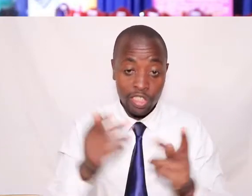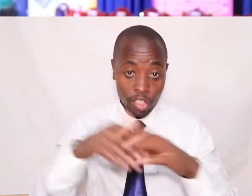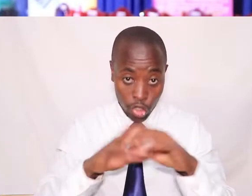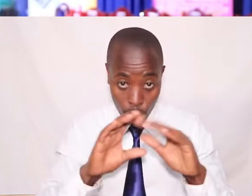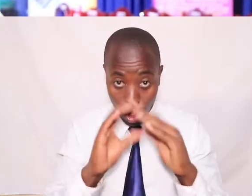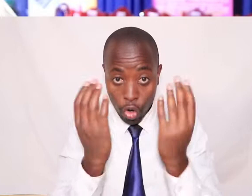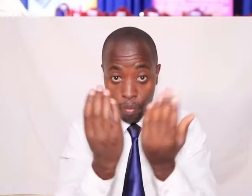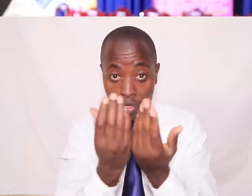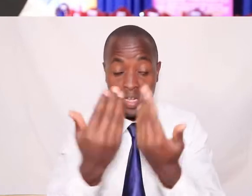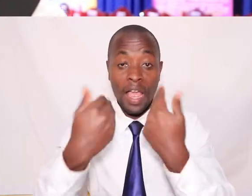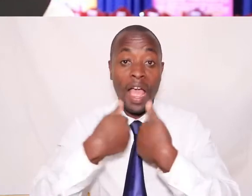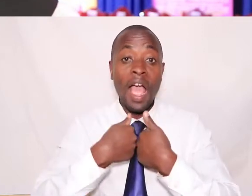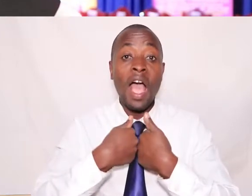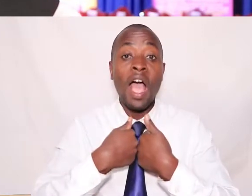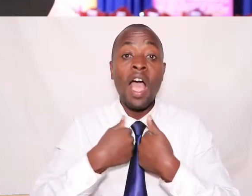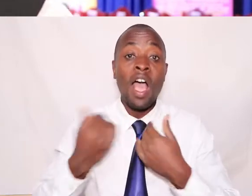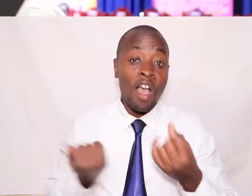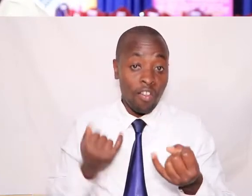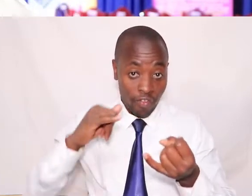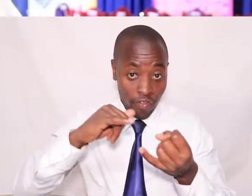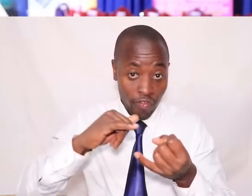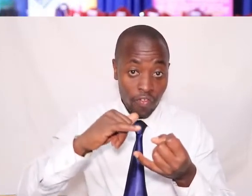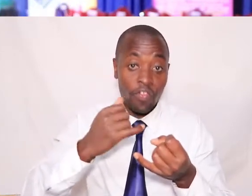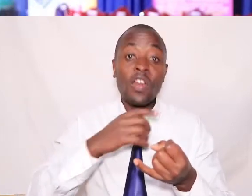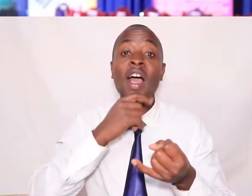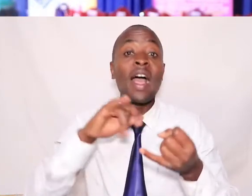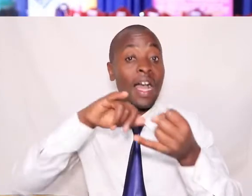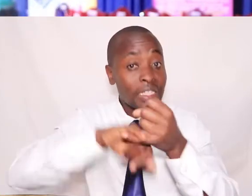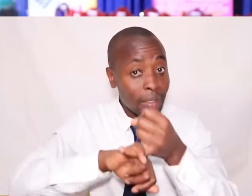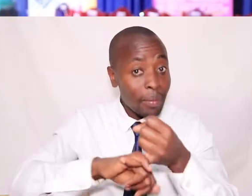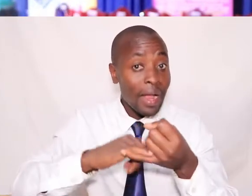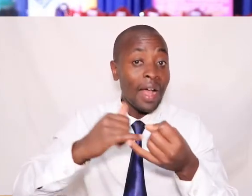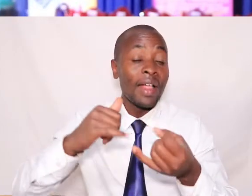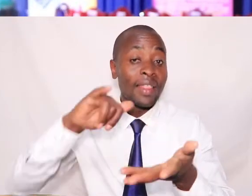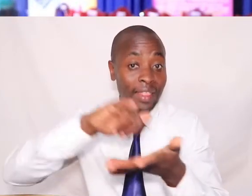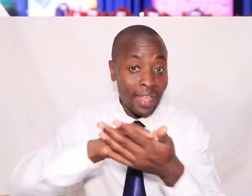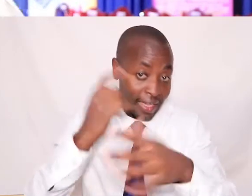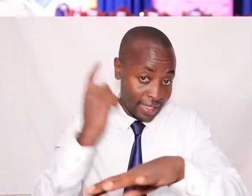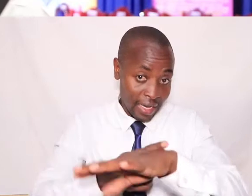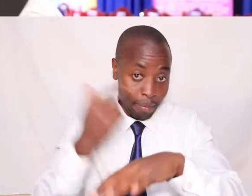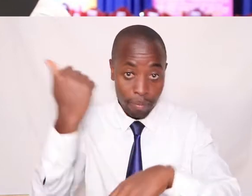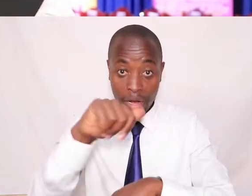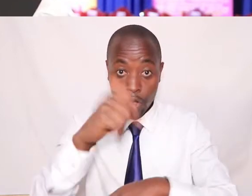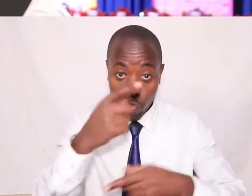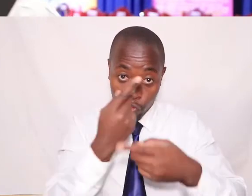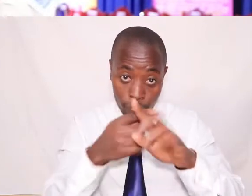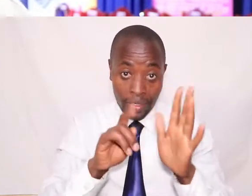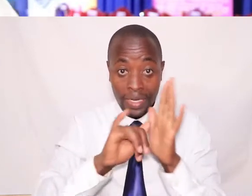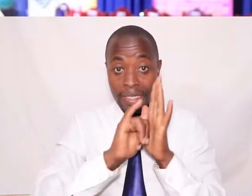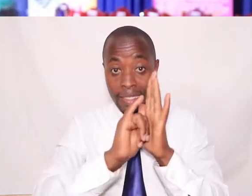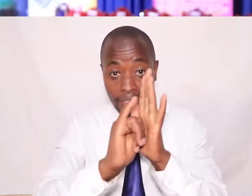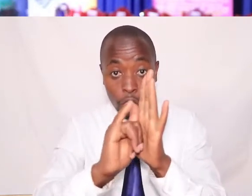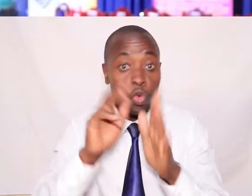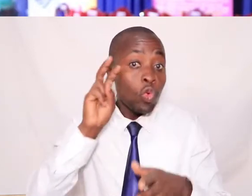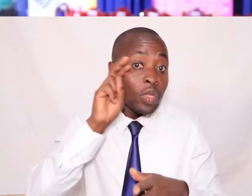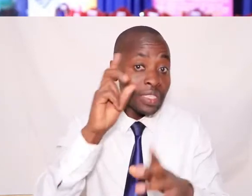She has no husband at that particular time yet. But in this instance, we are going to see the similarities and even